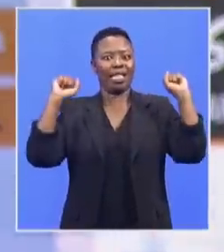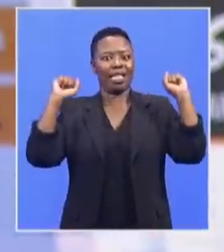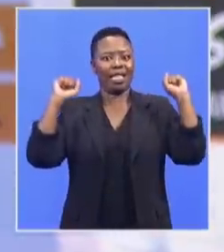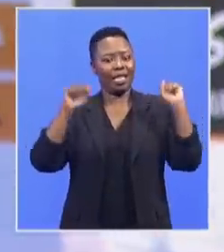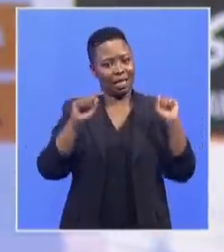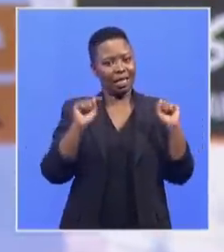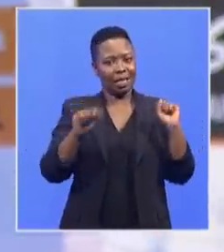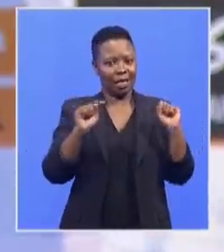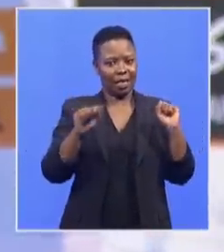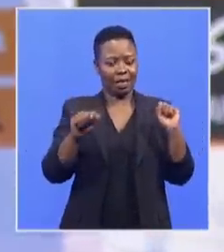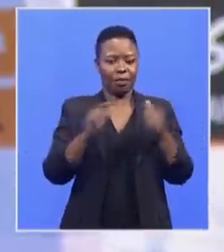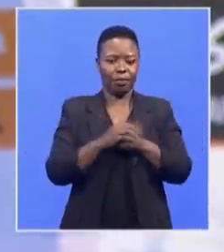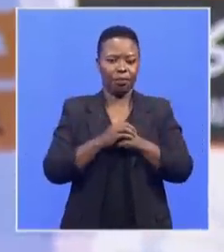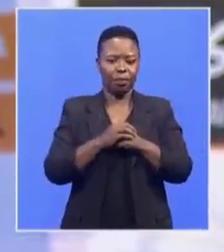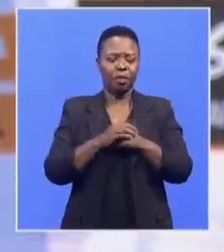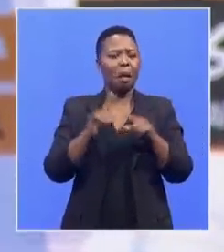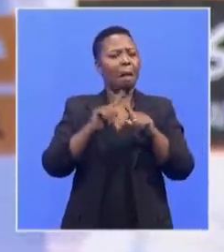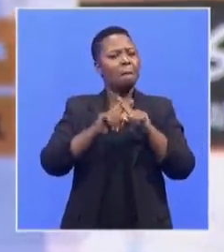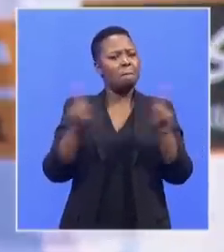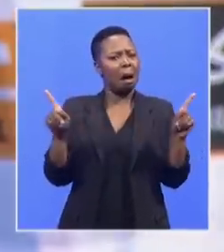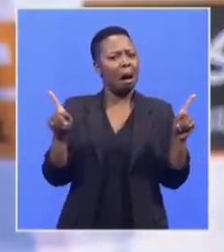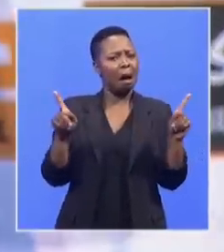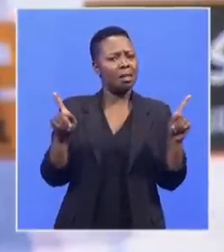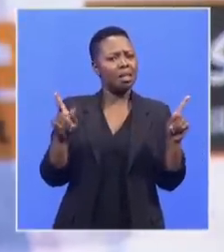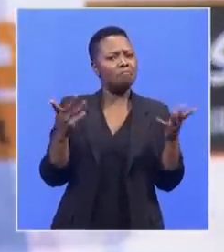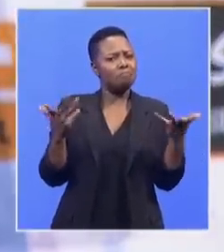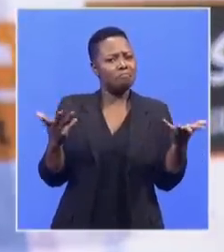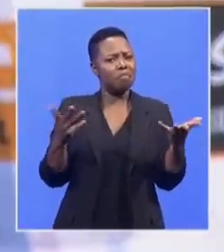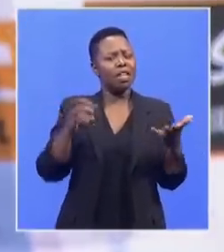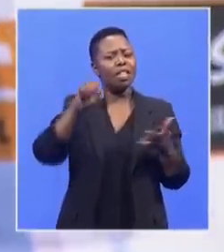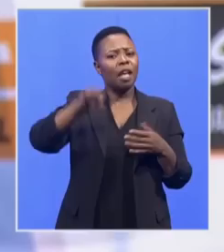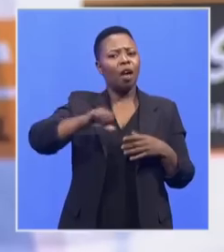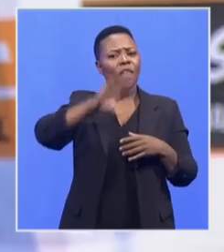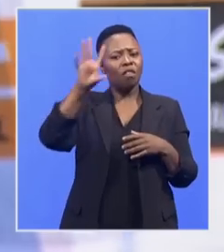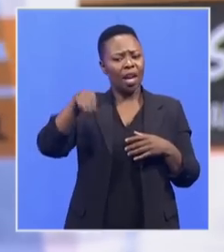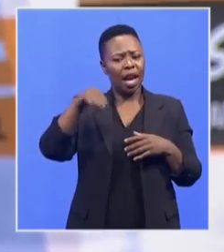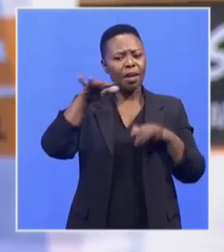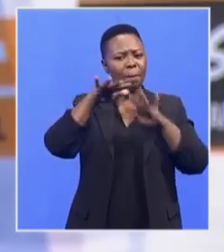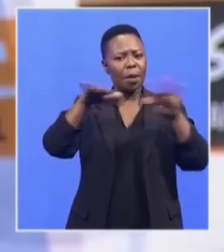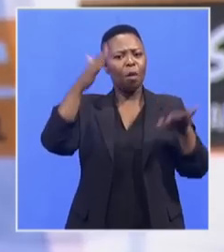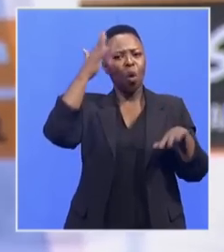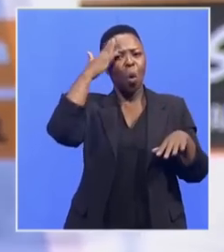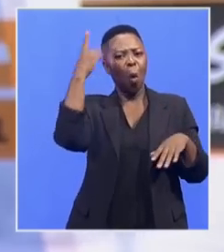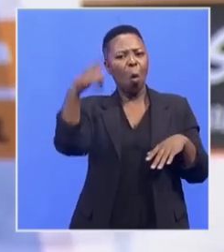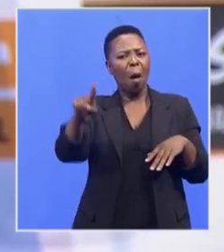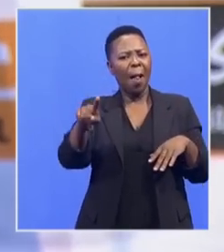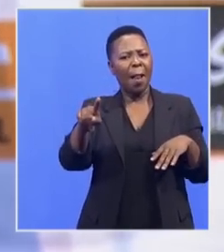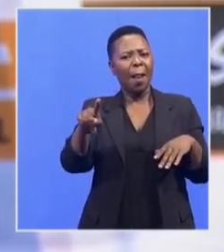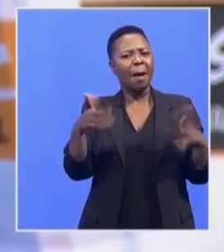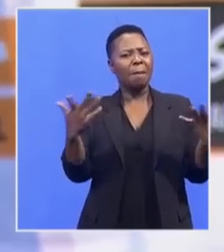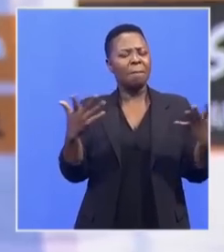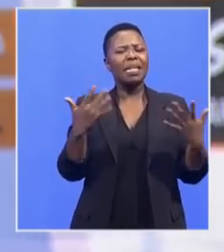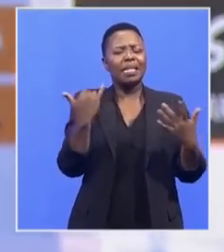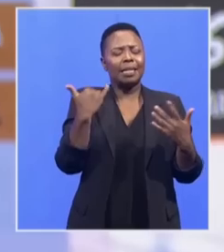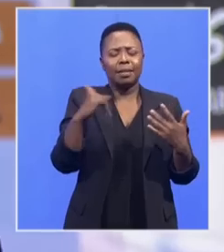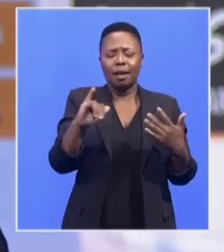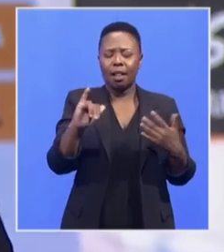as every South African knows, we have still much more work to do.